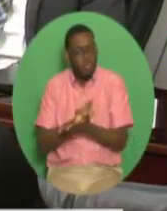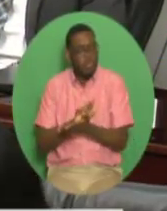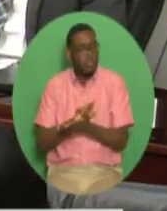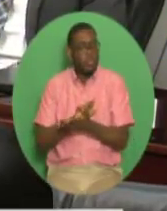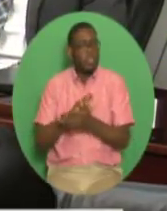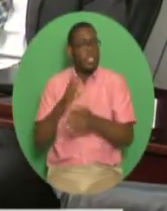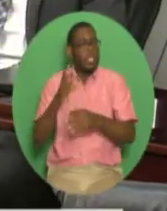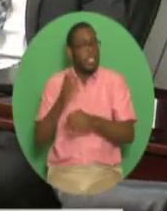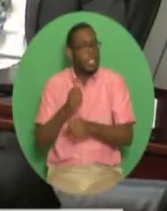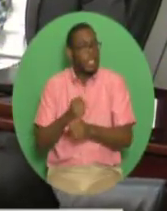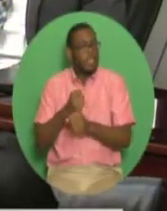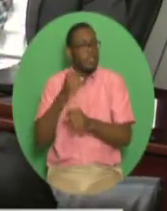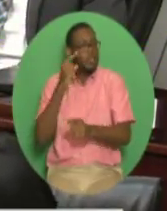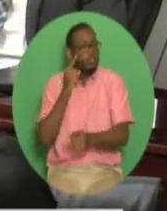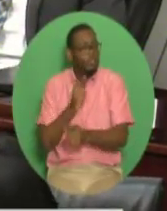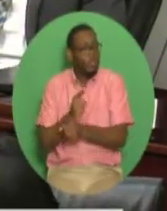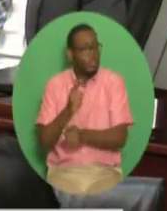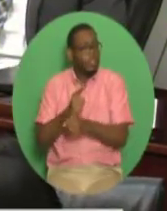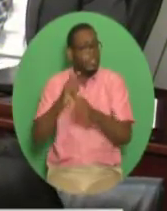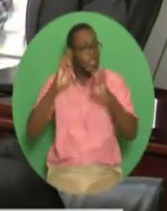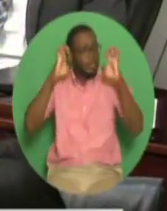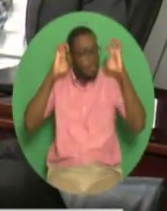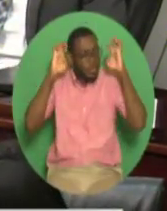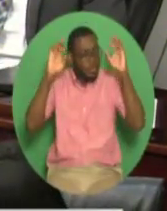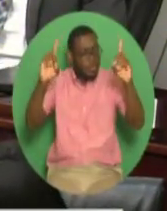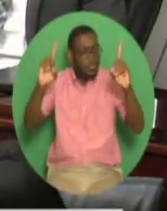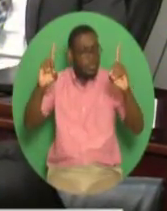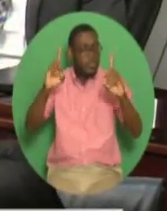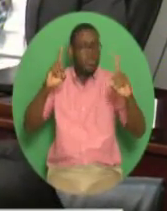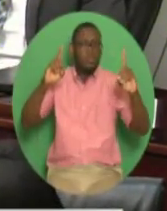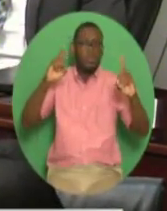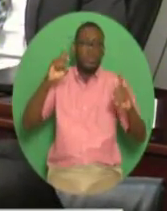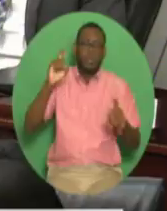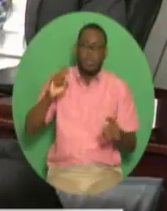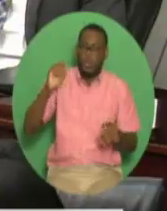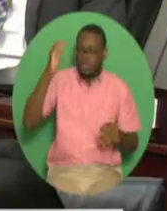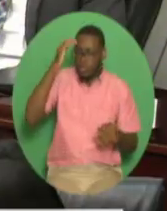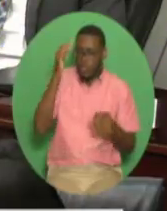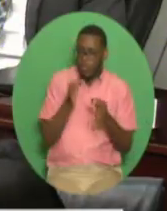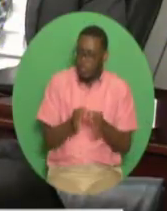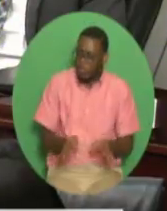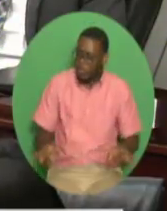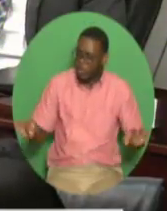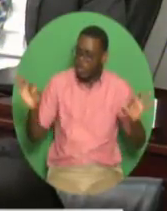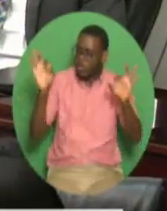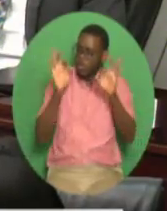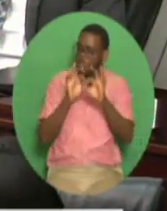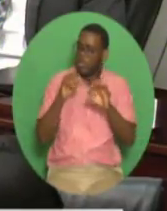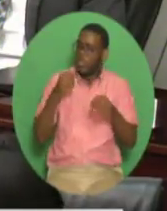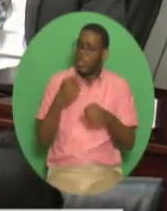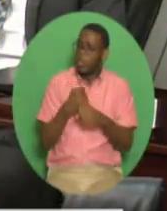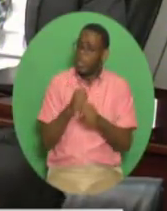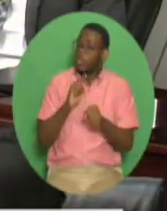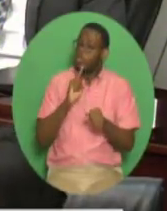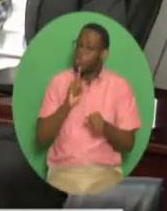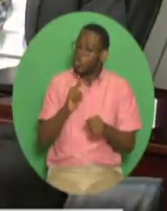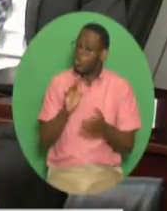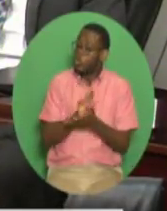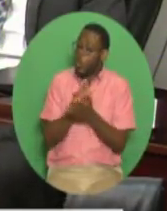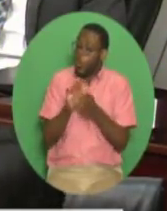we are determined to offer. It is very important that we make our schools available to our